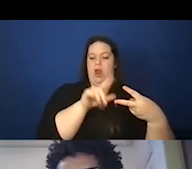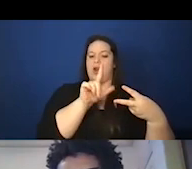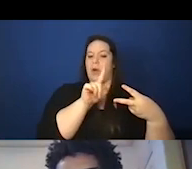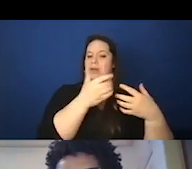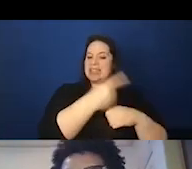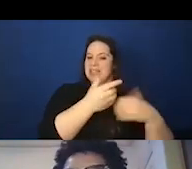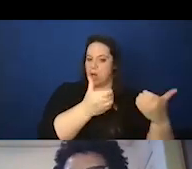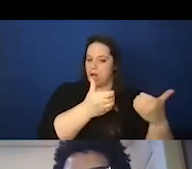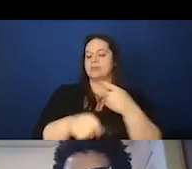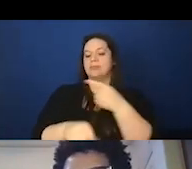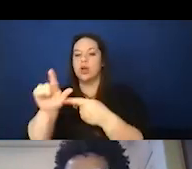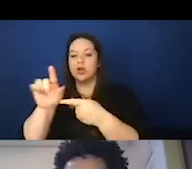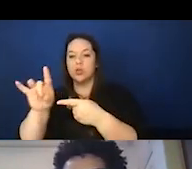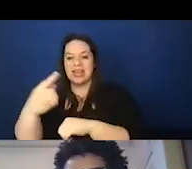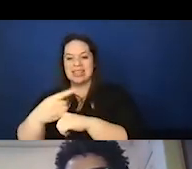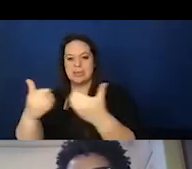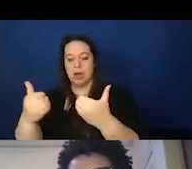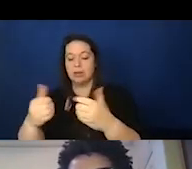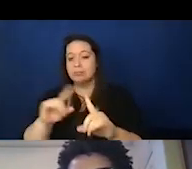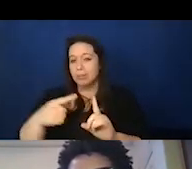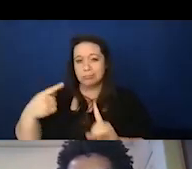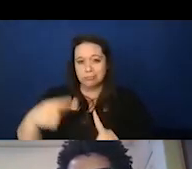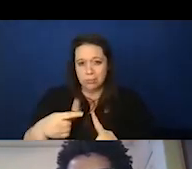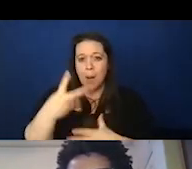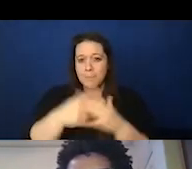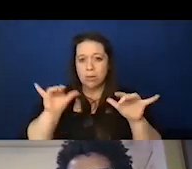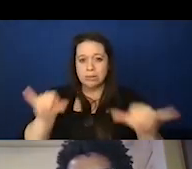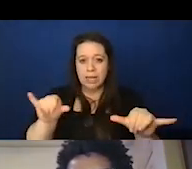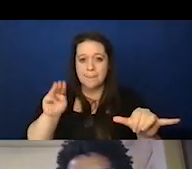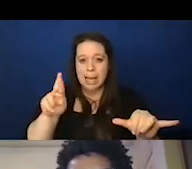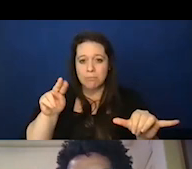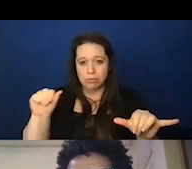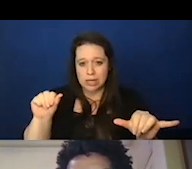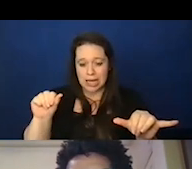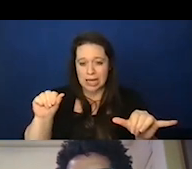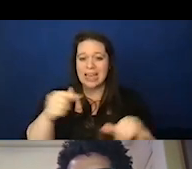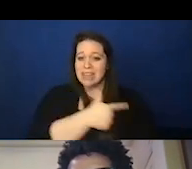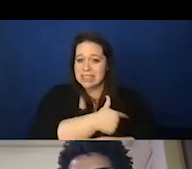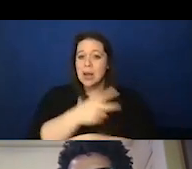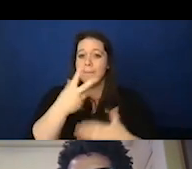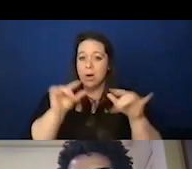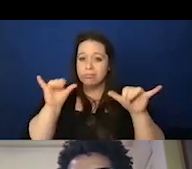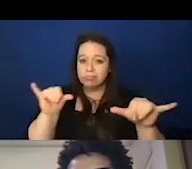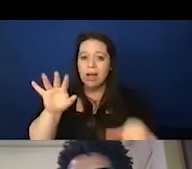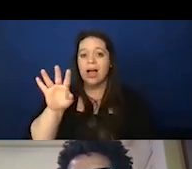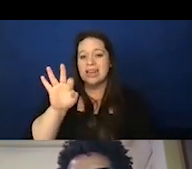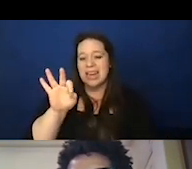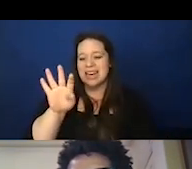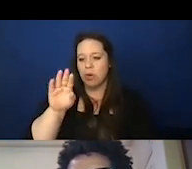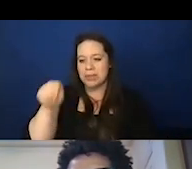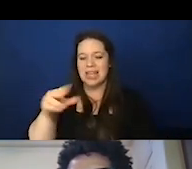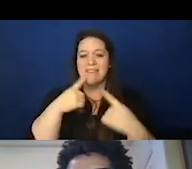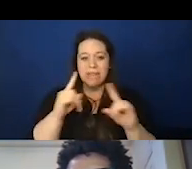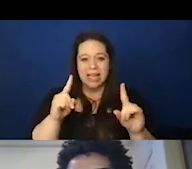the end, they are both mRNA vaccines. They are both 94% effective. They work